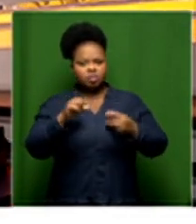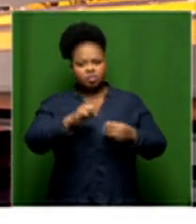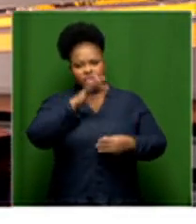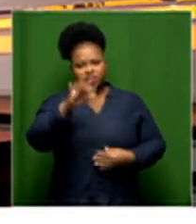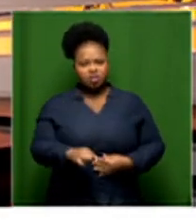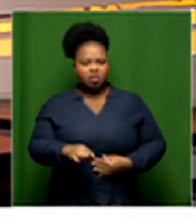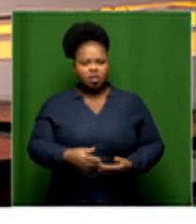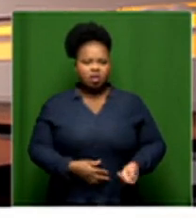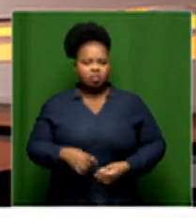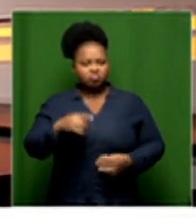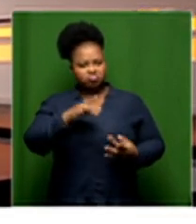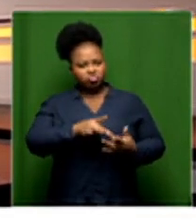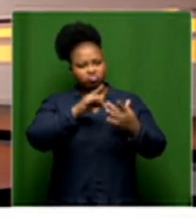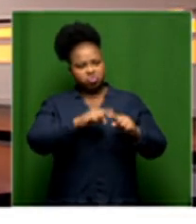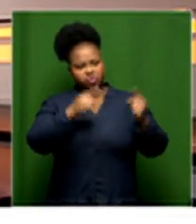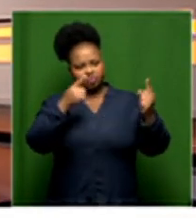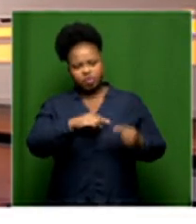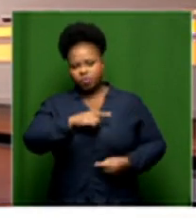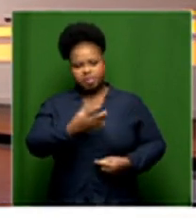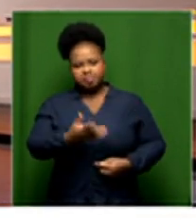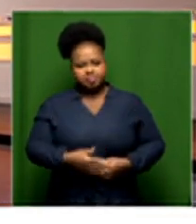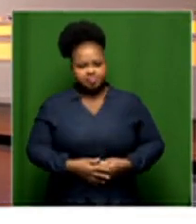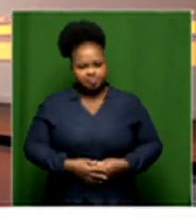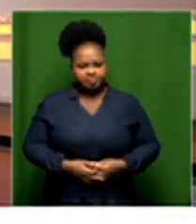do you think sets you apart from the rest of them?